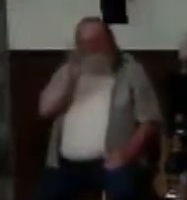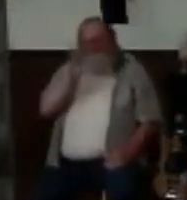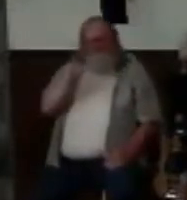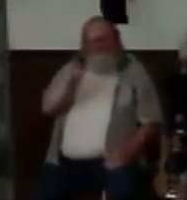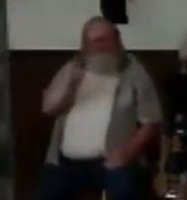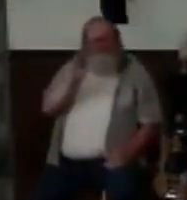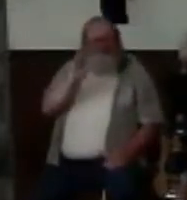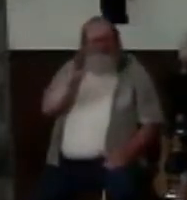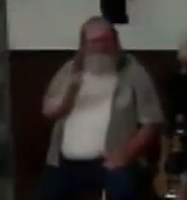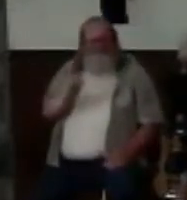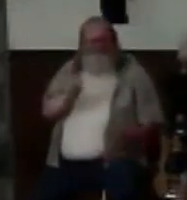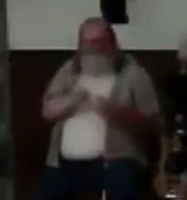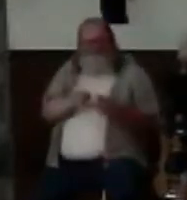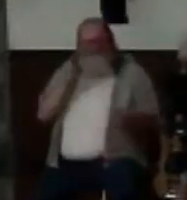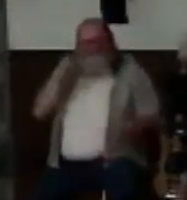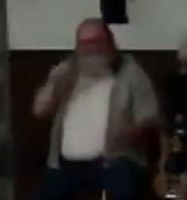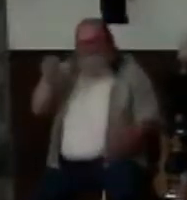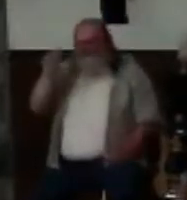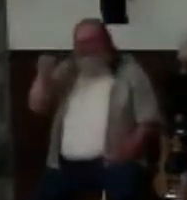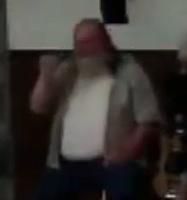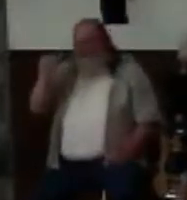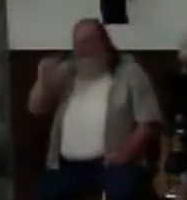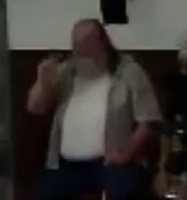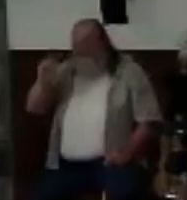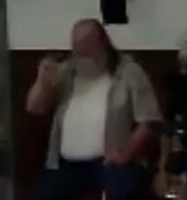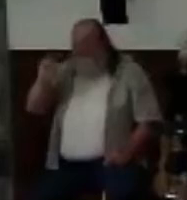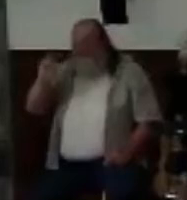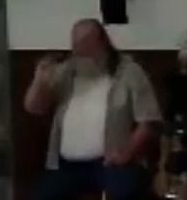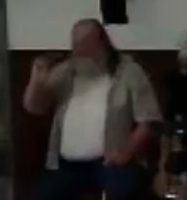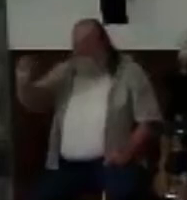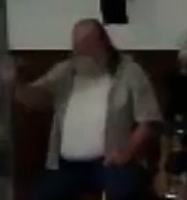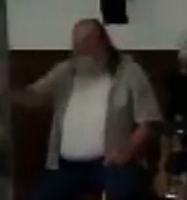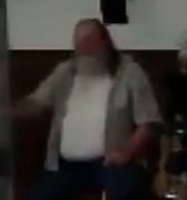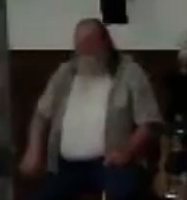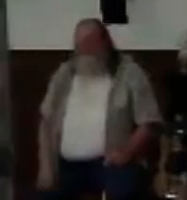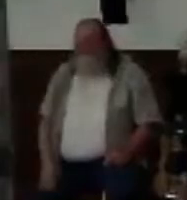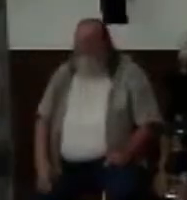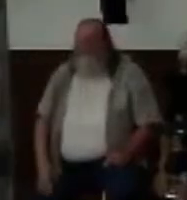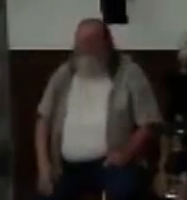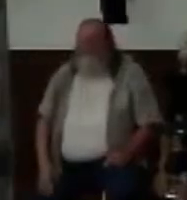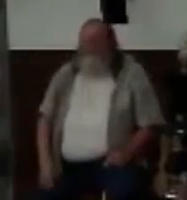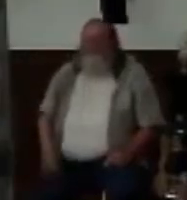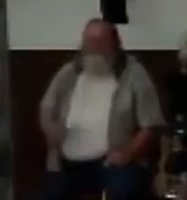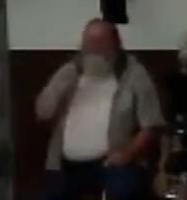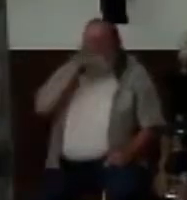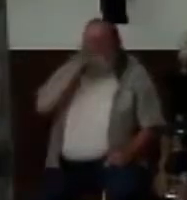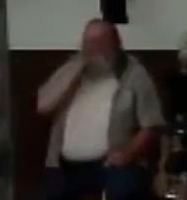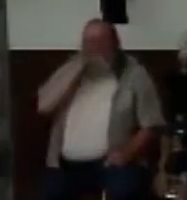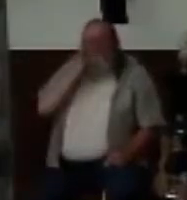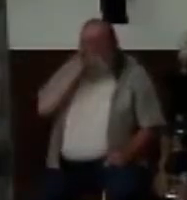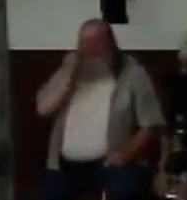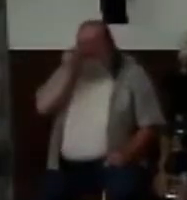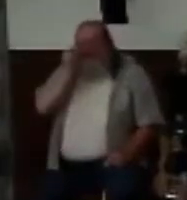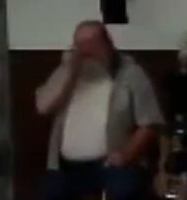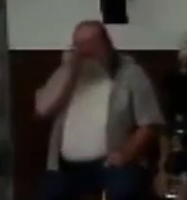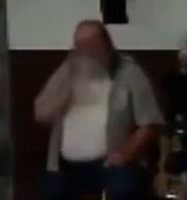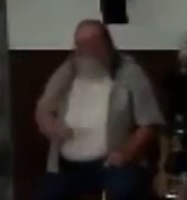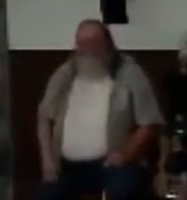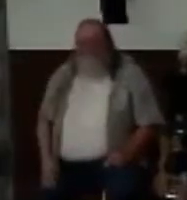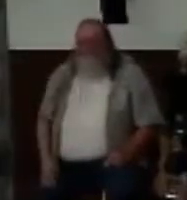He came from Galilee. The scriptures clearly state that the Messiah will be born of the royal